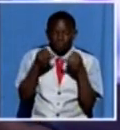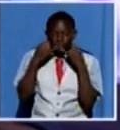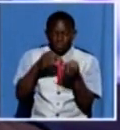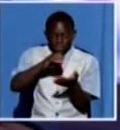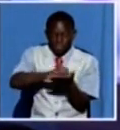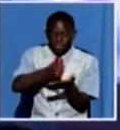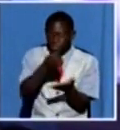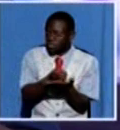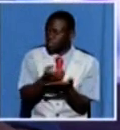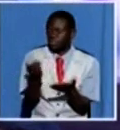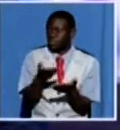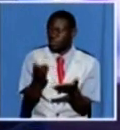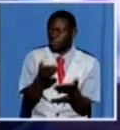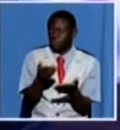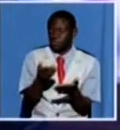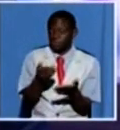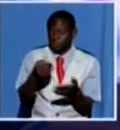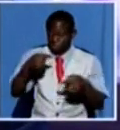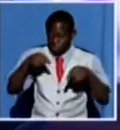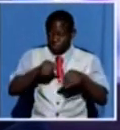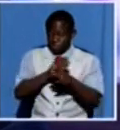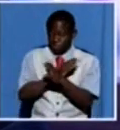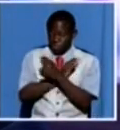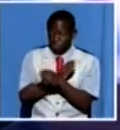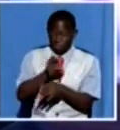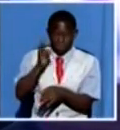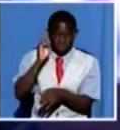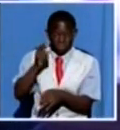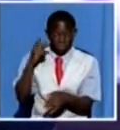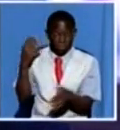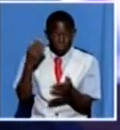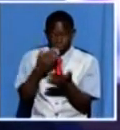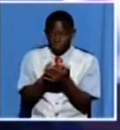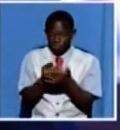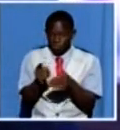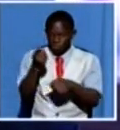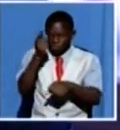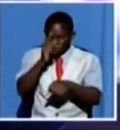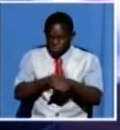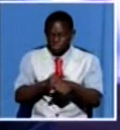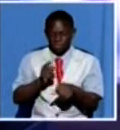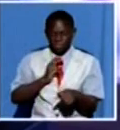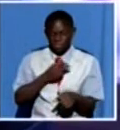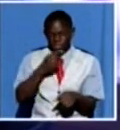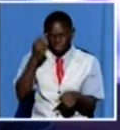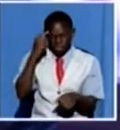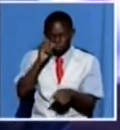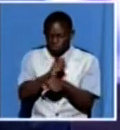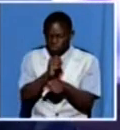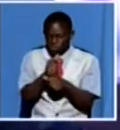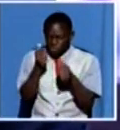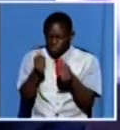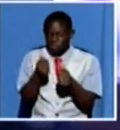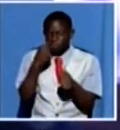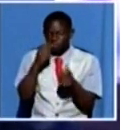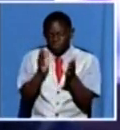in the history of Zambia, I think we deserve to be commended during the transition period from works and supply. We had